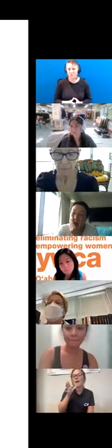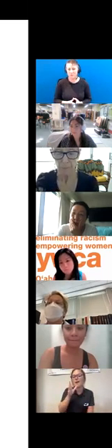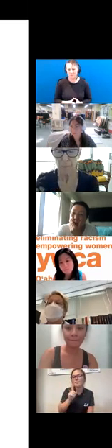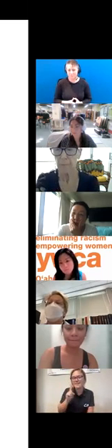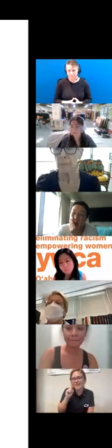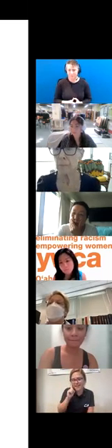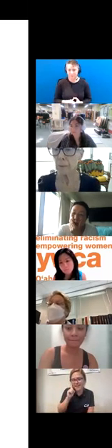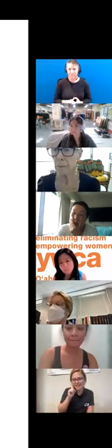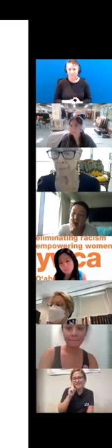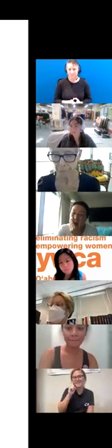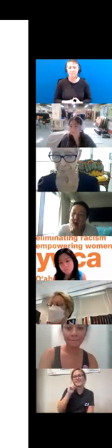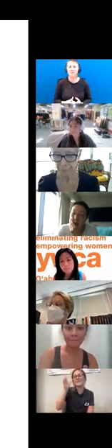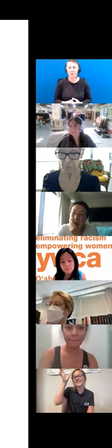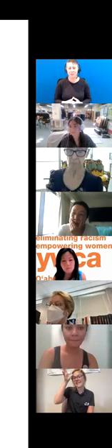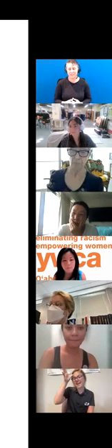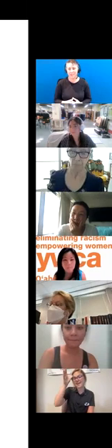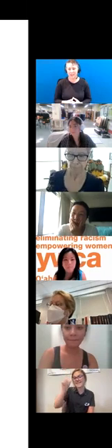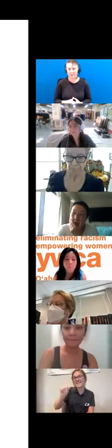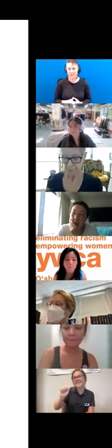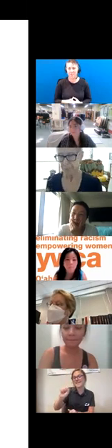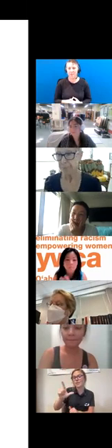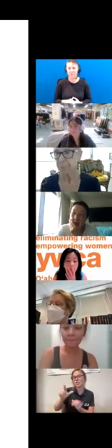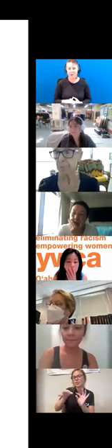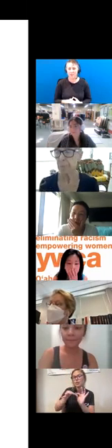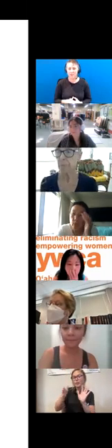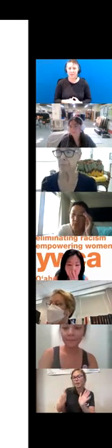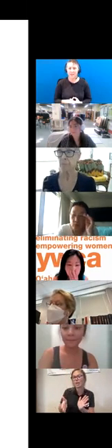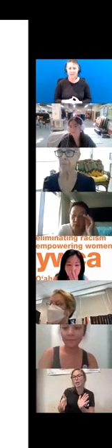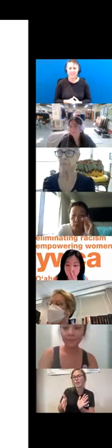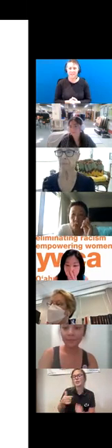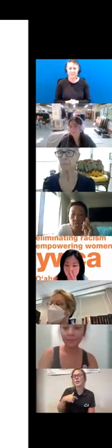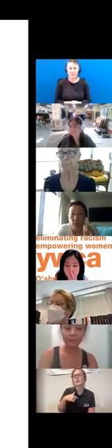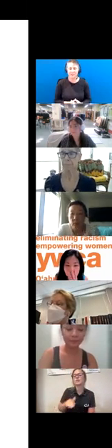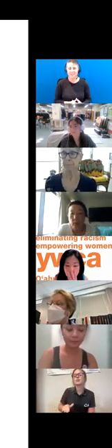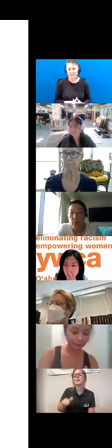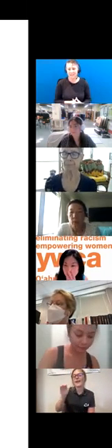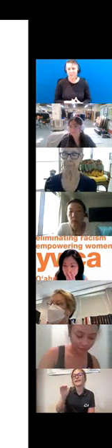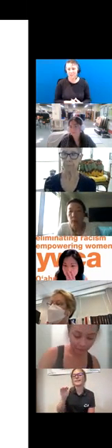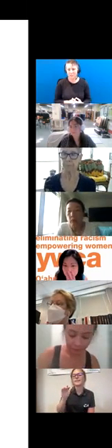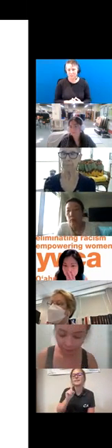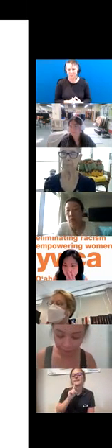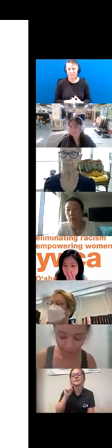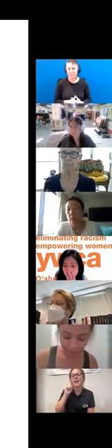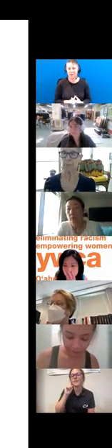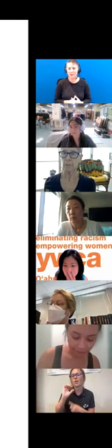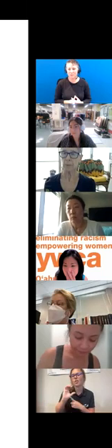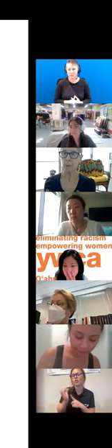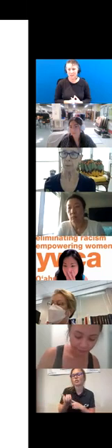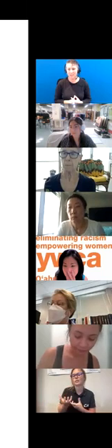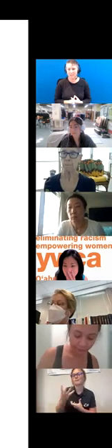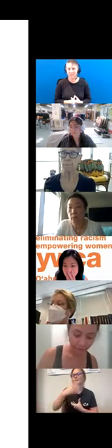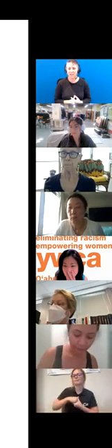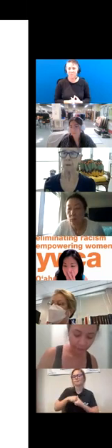deaf school. My mother is deaf, and my father is an American Sign Language interpreter. So I